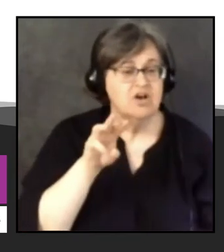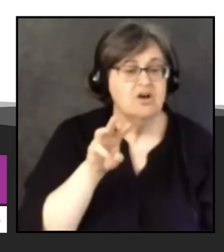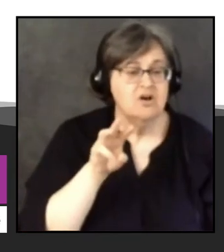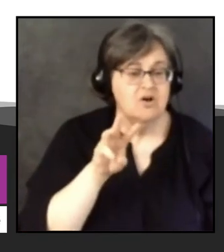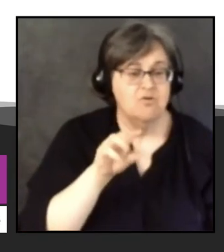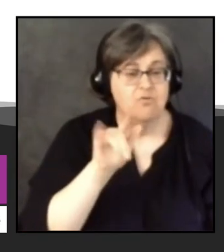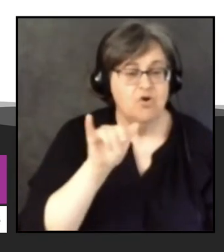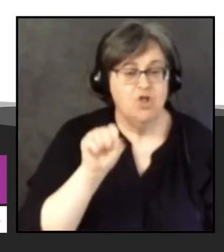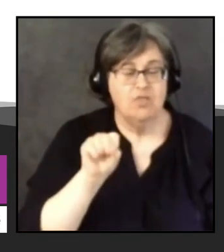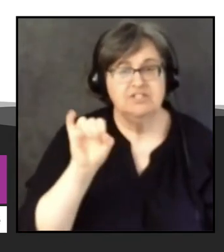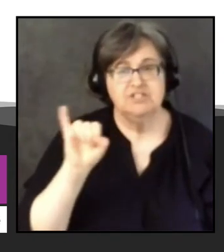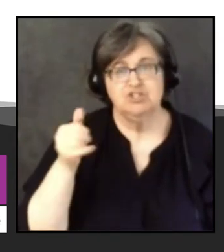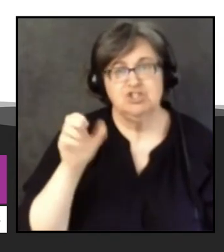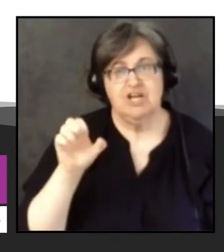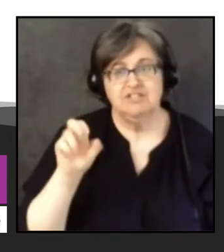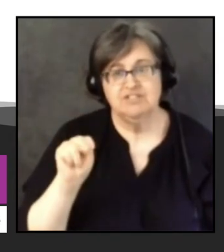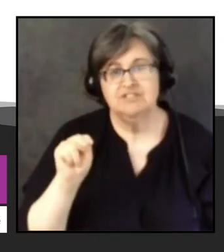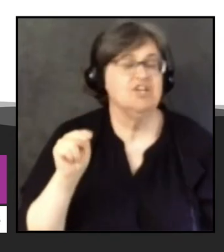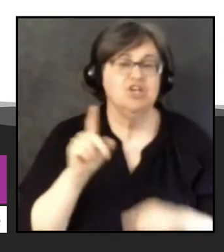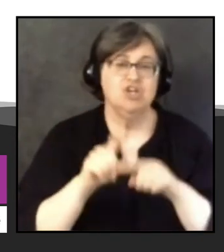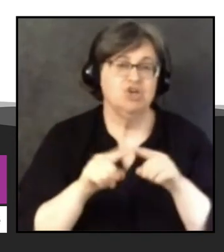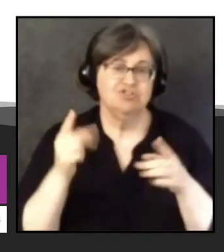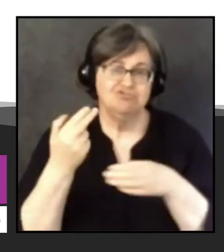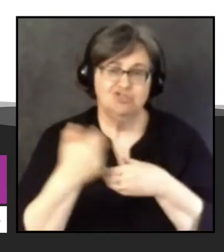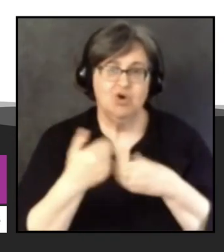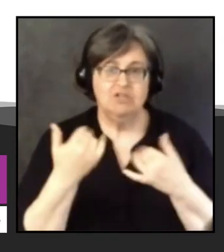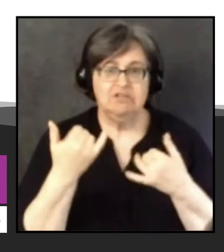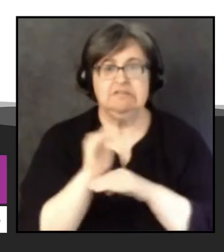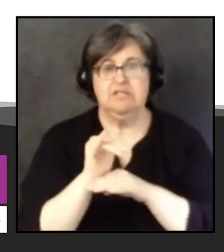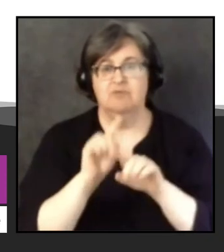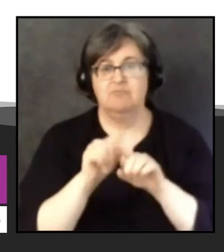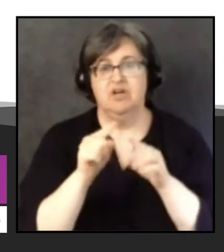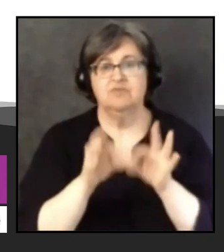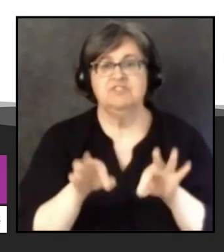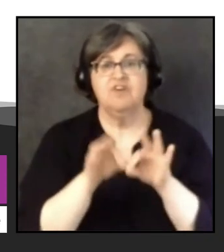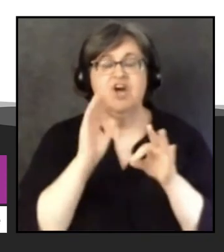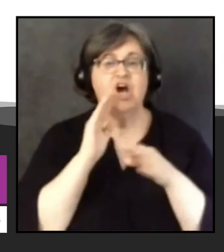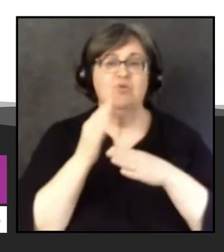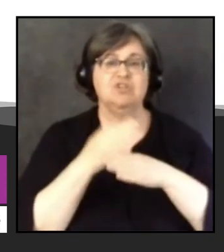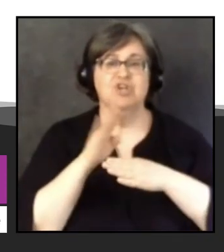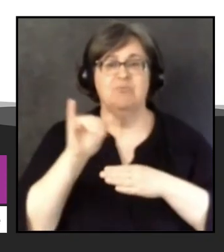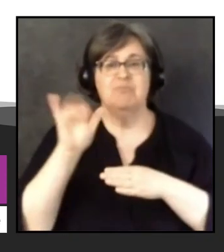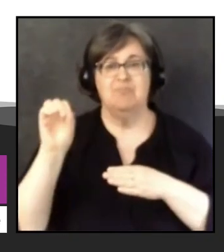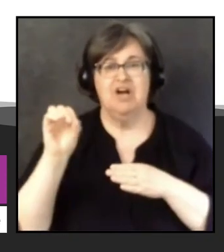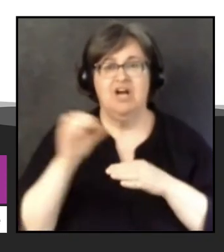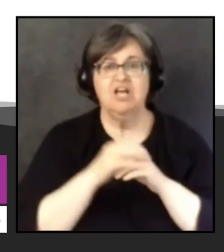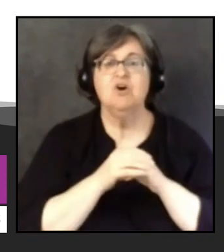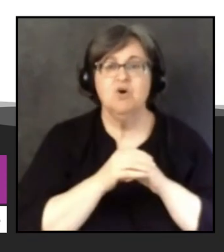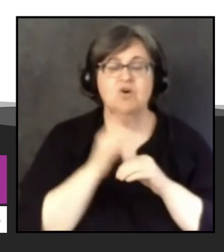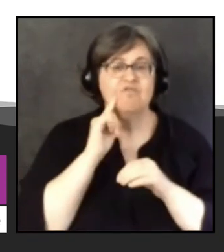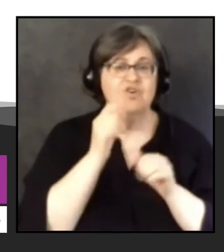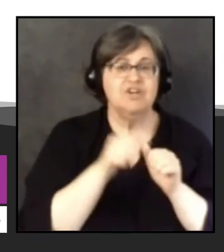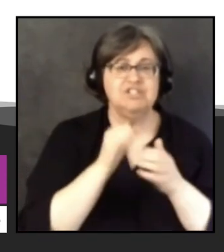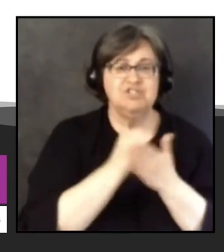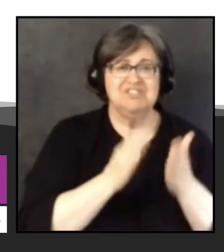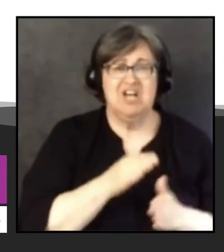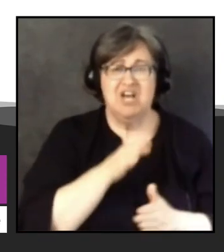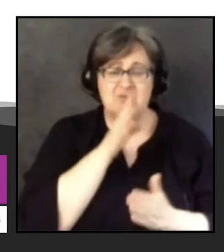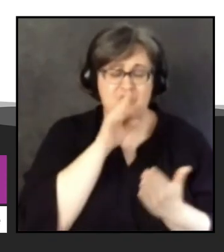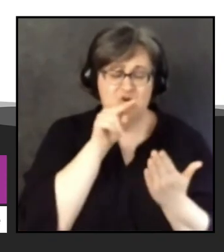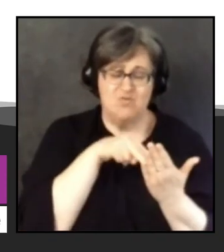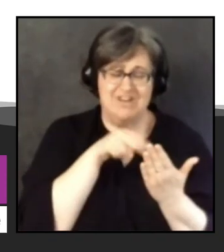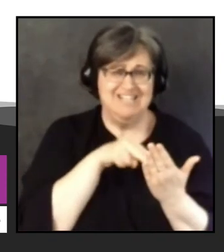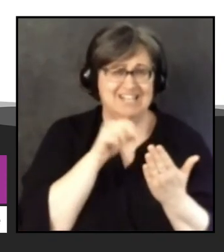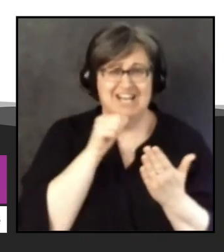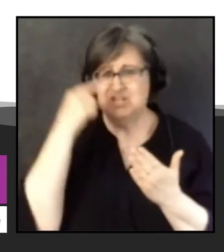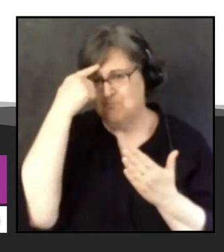project, I'll share a brief bio for each artist. Forgive me because I'm reading a little bit, which I don't love doing, but I